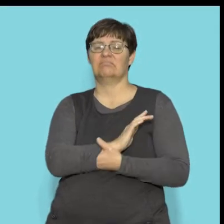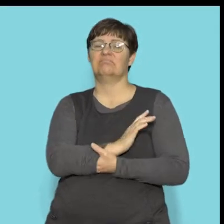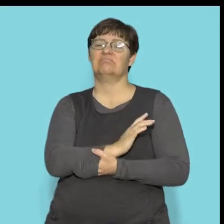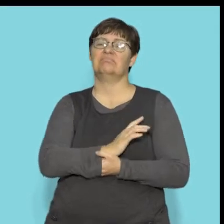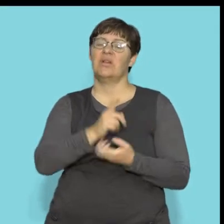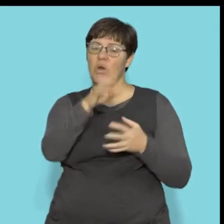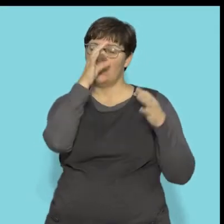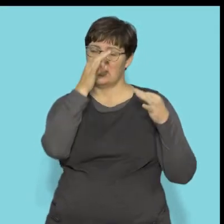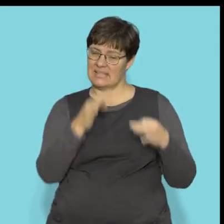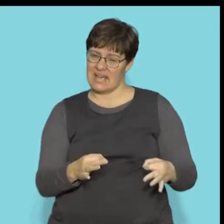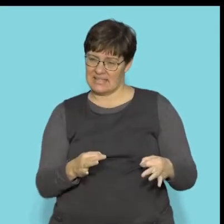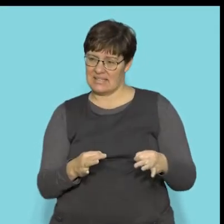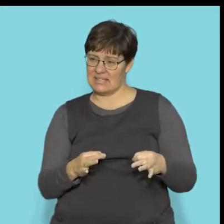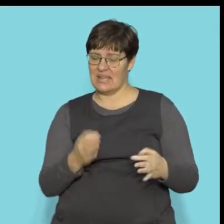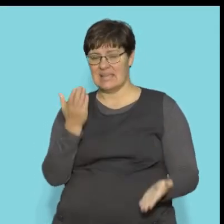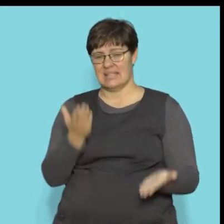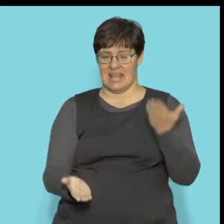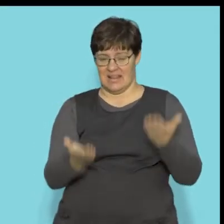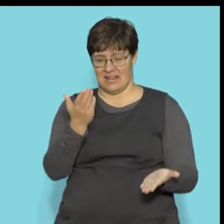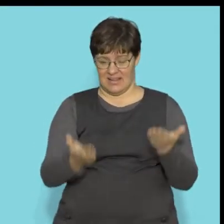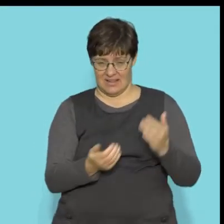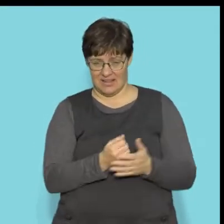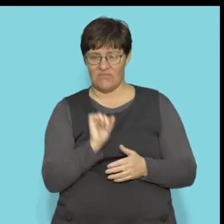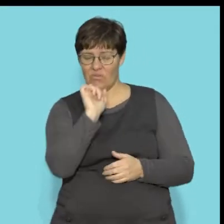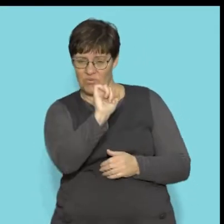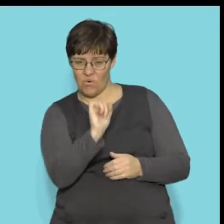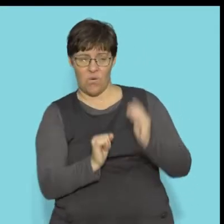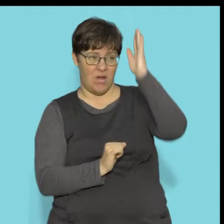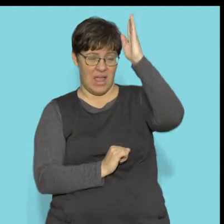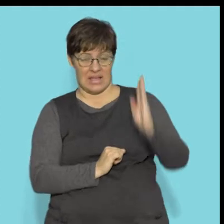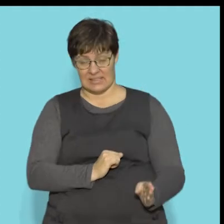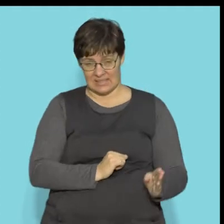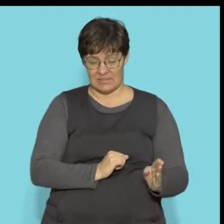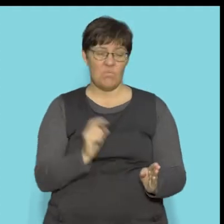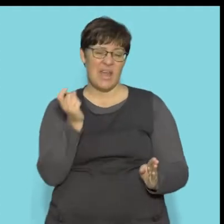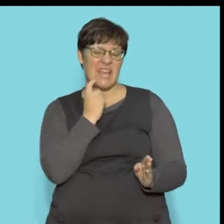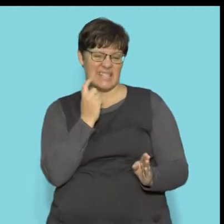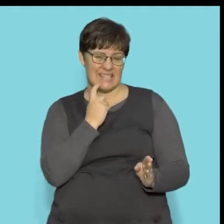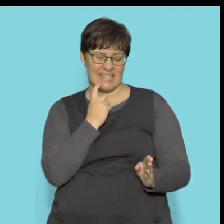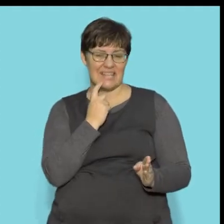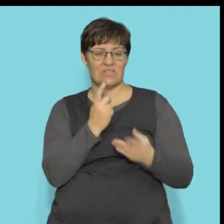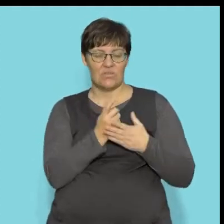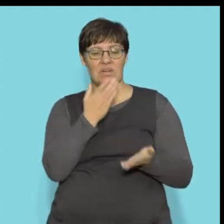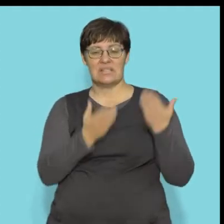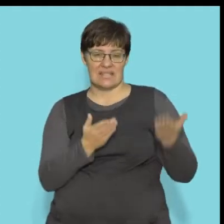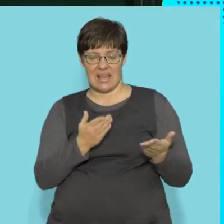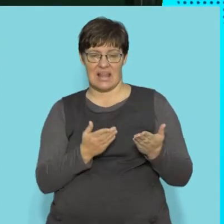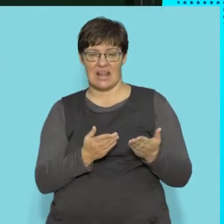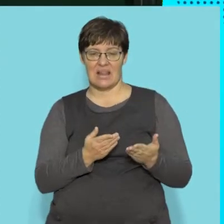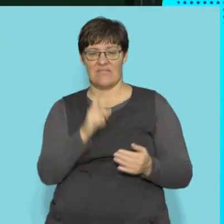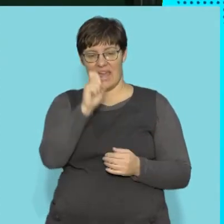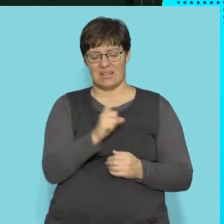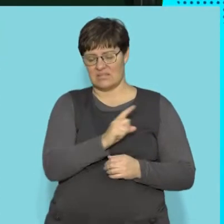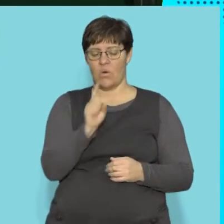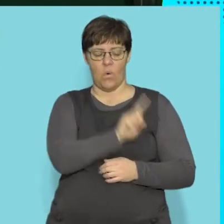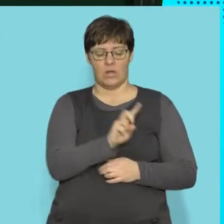you're determining a scale for your axis. It was very easy to determine the scale for the x-axis. It was